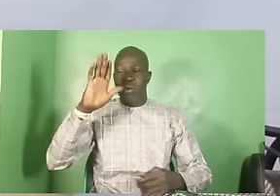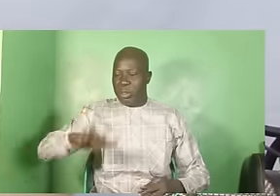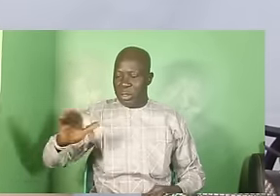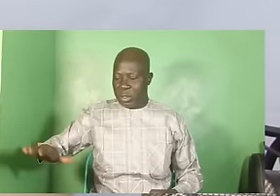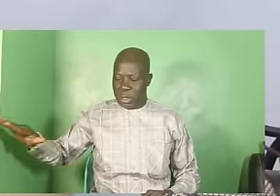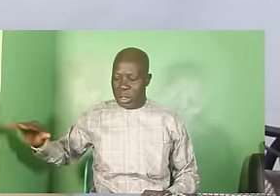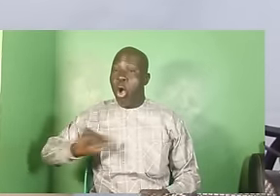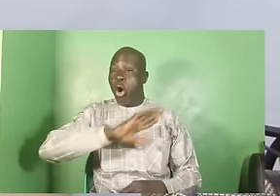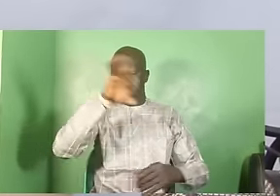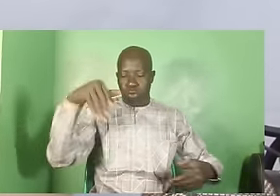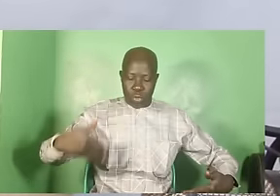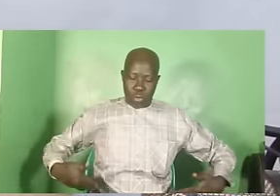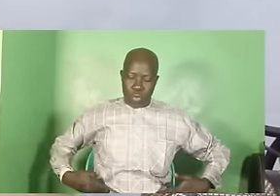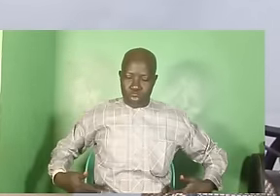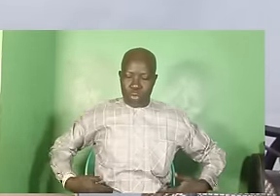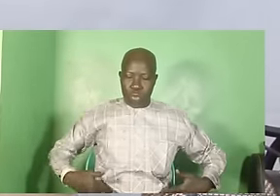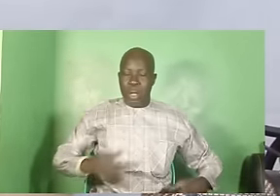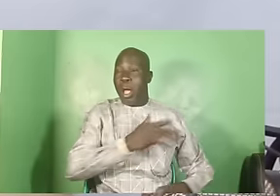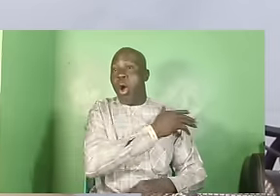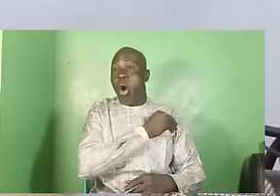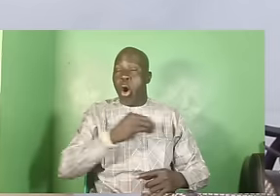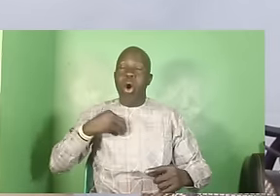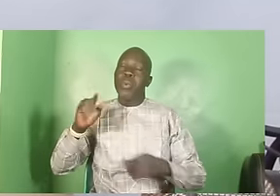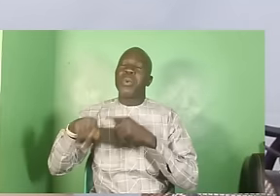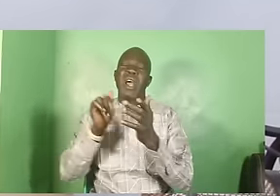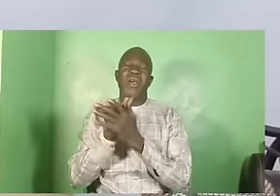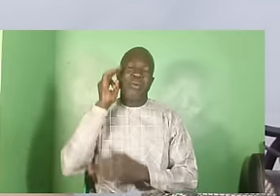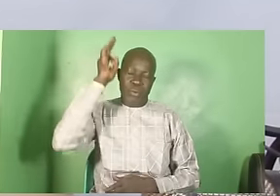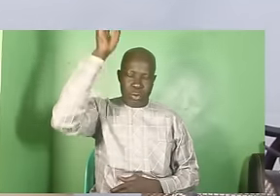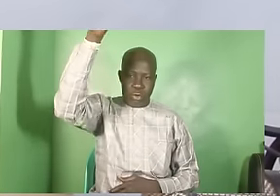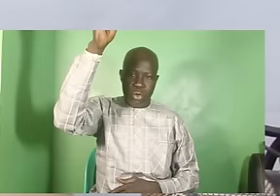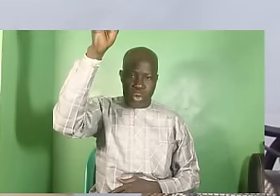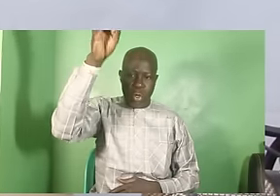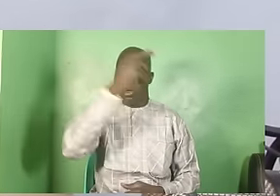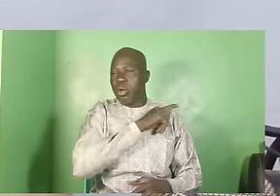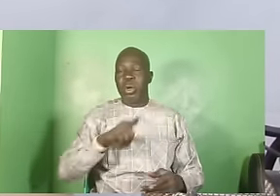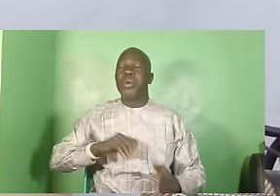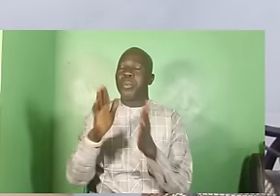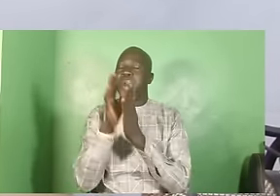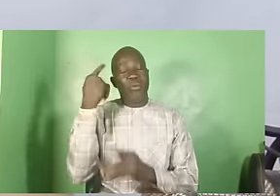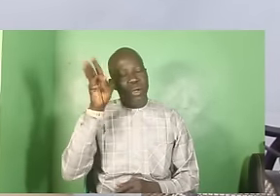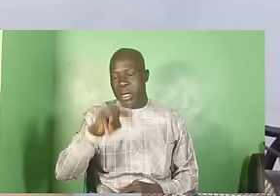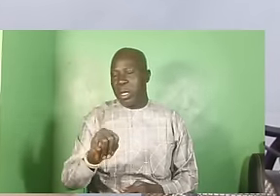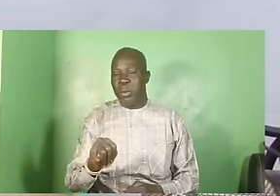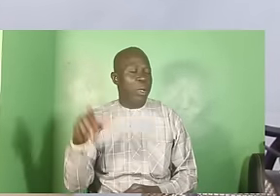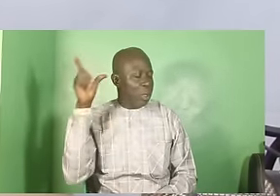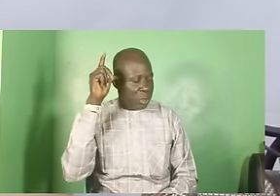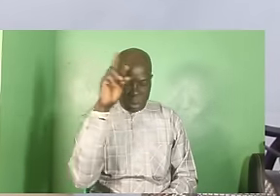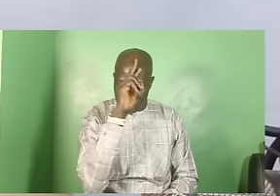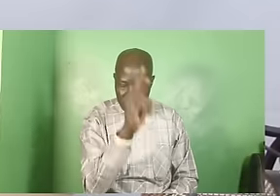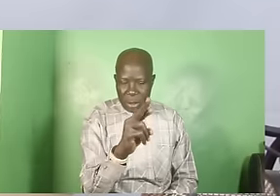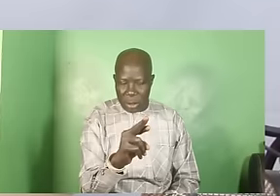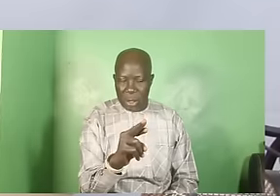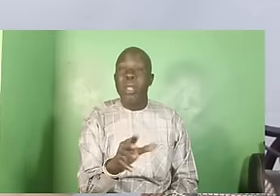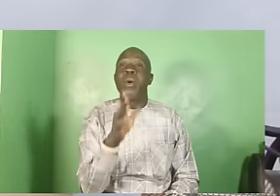children, the youth, and I want to know. I said the people that own the fruit church, they don't ask us to pray for them. Listen,